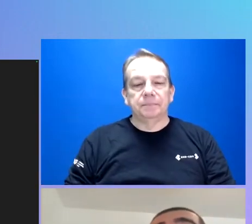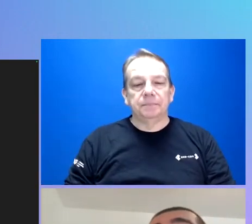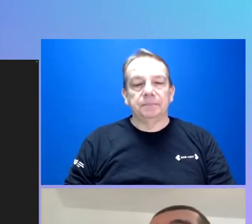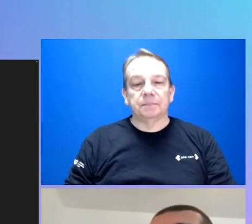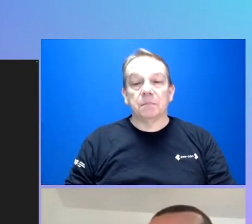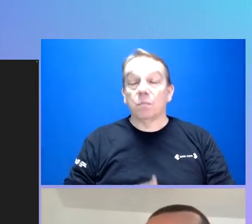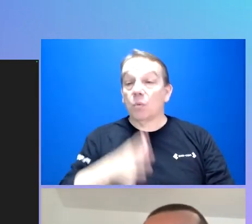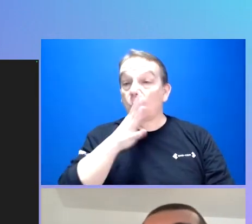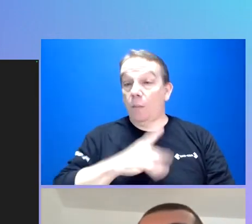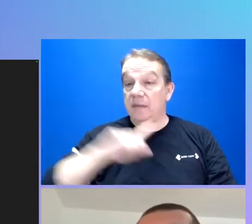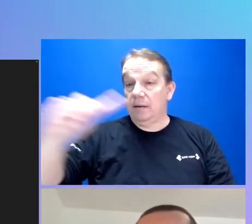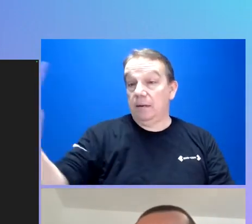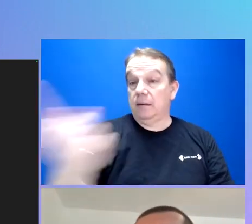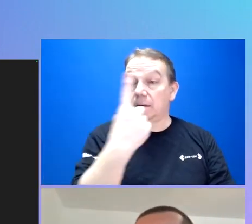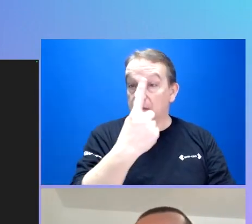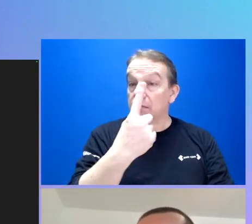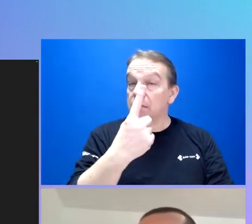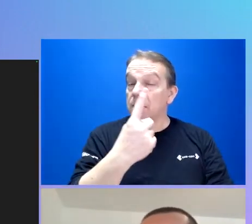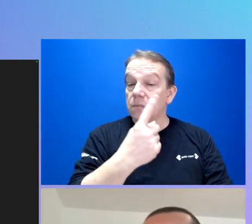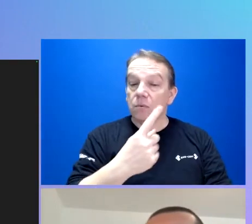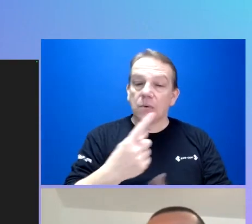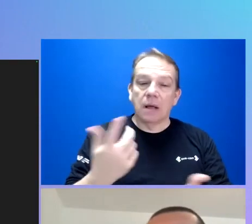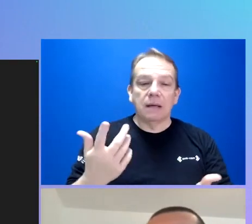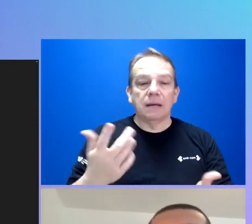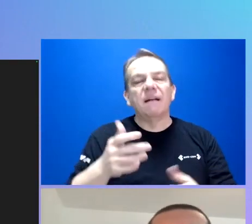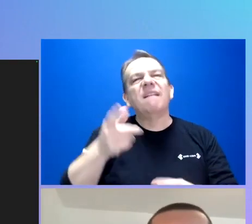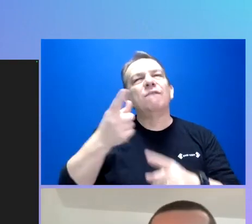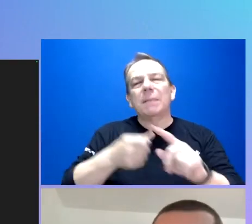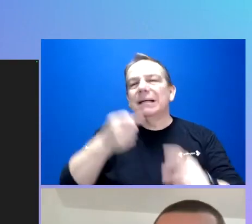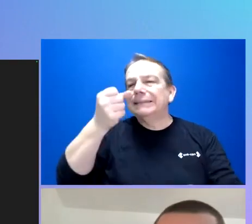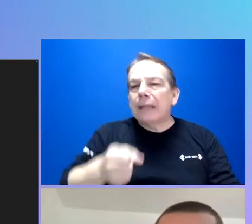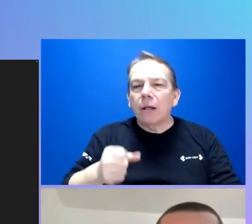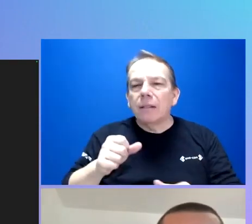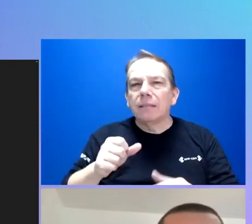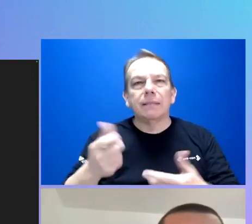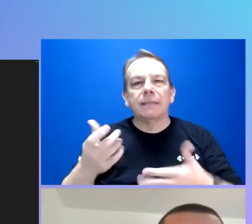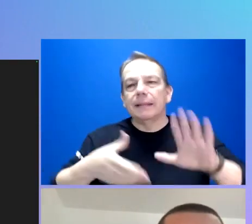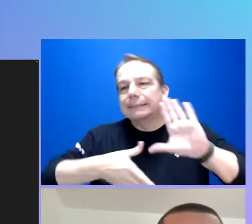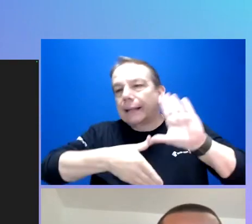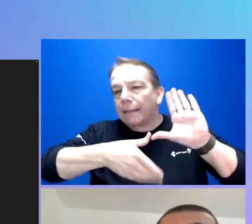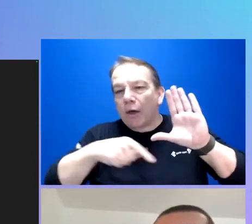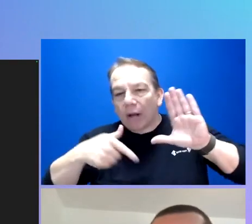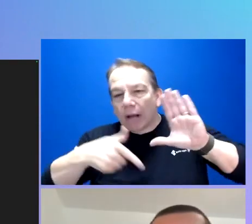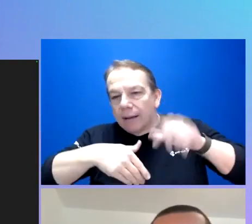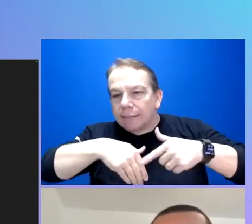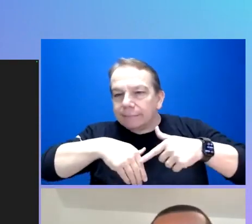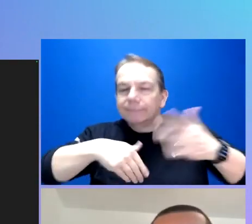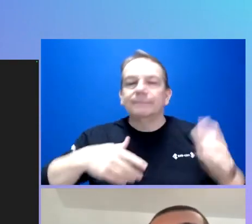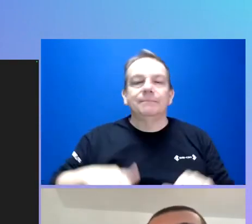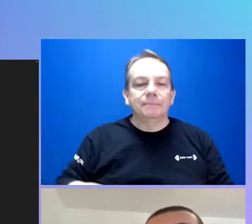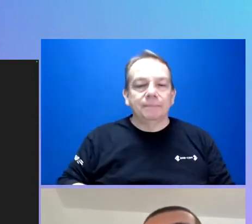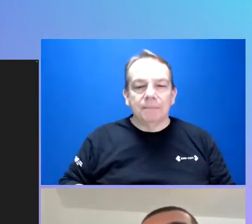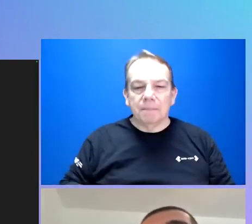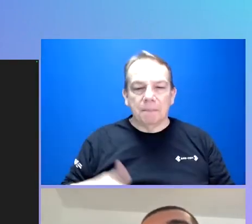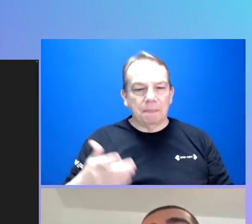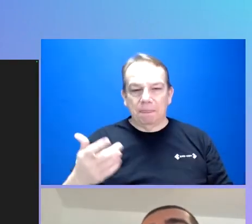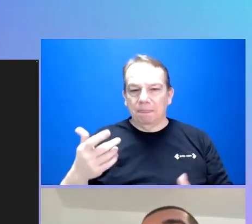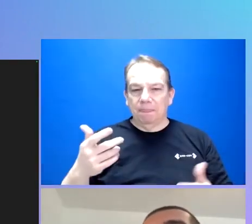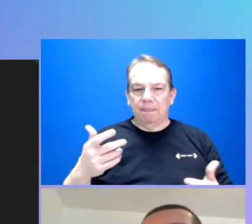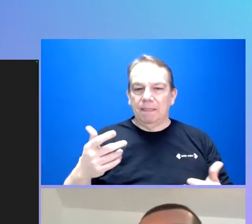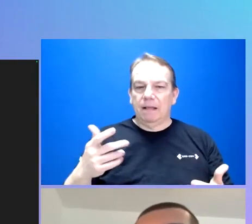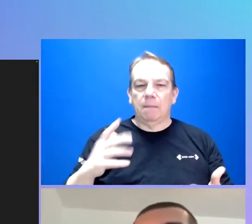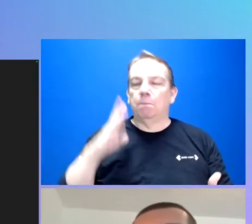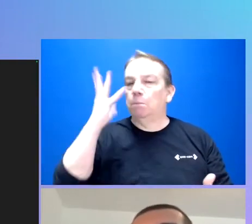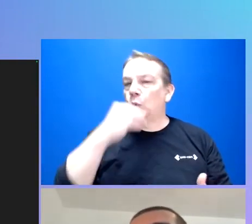The woman serving me had a wonderful Central or South American accent. And I can't stress this enough. I don't